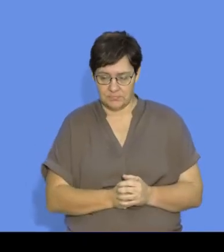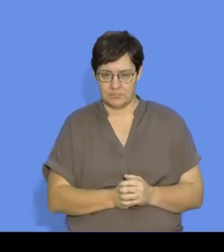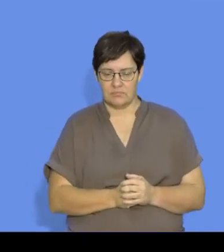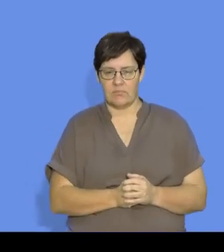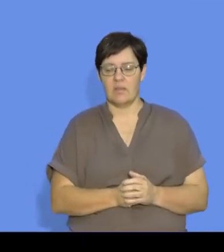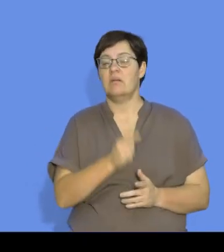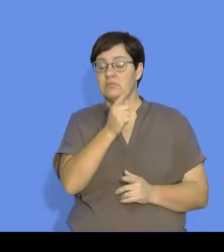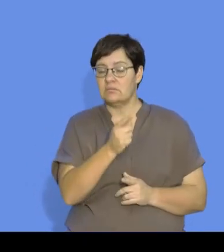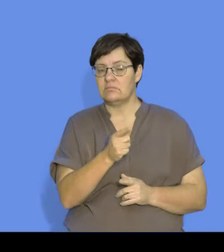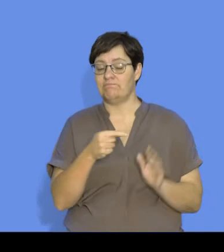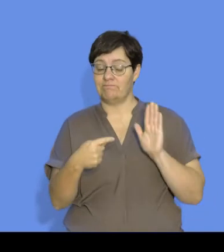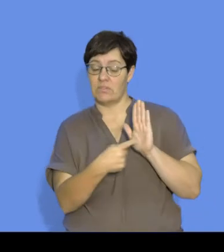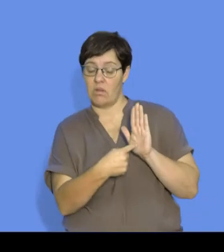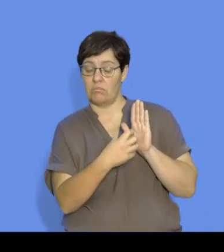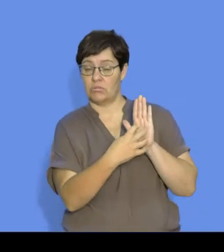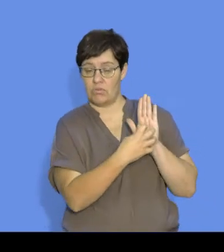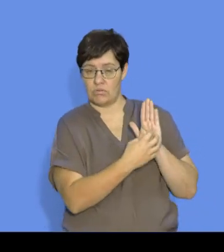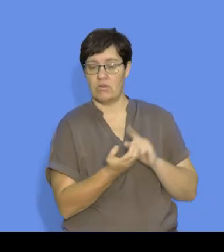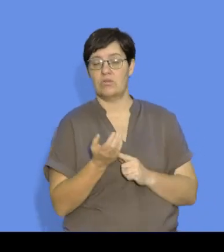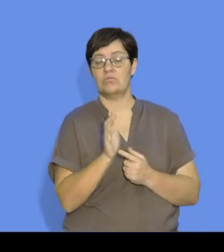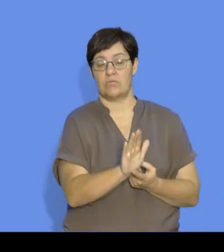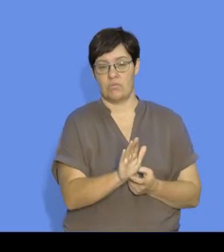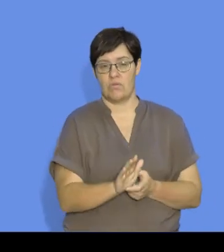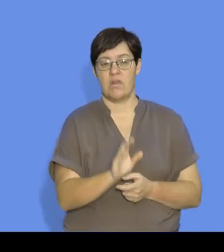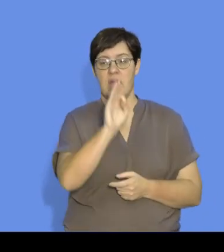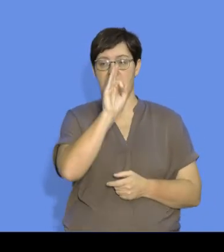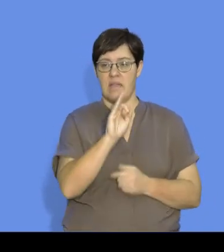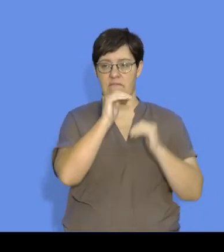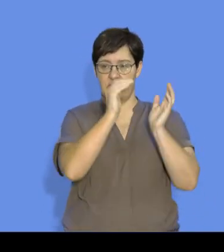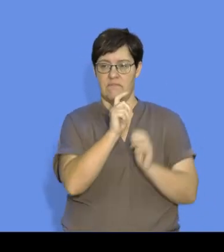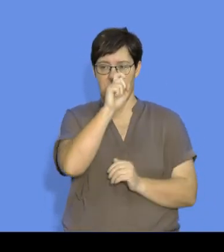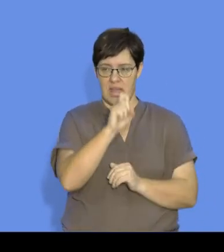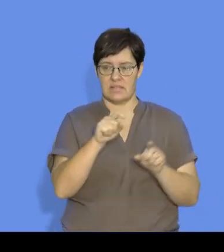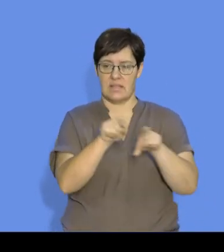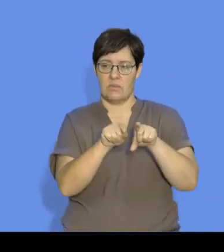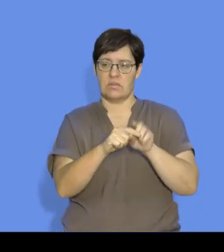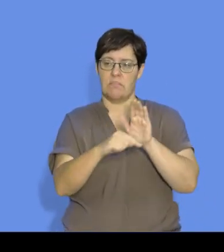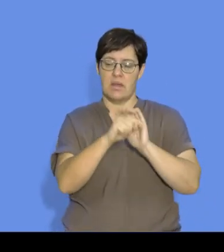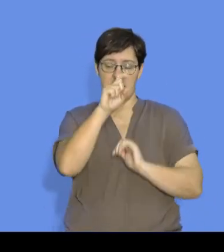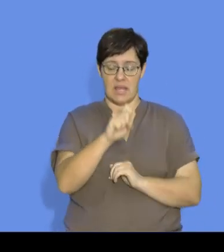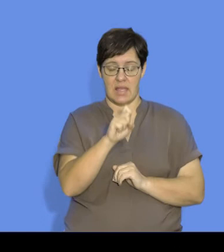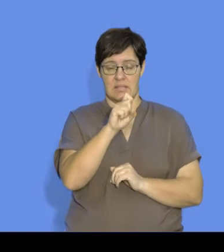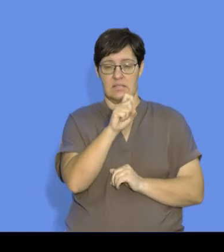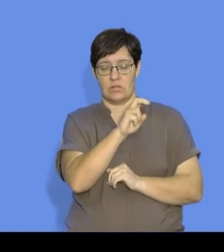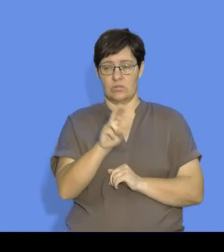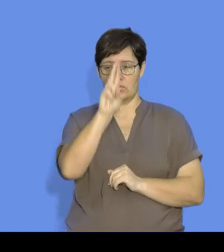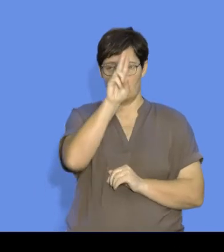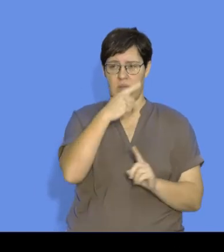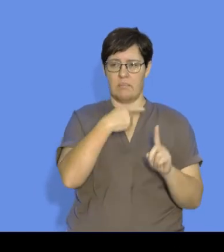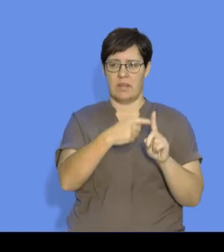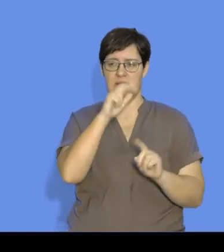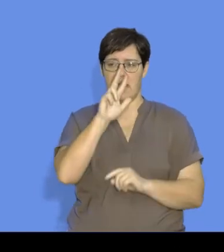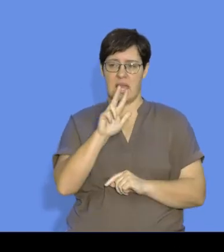So the following sketch shows the graph of f of x is equals to -x squared